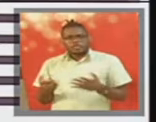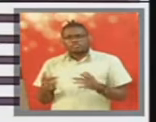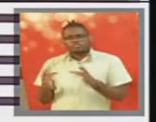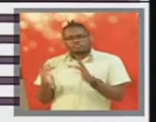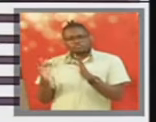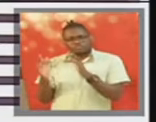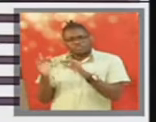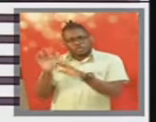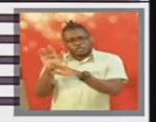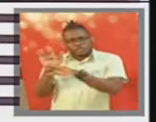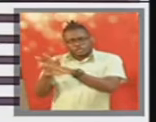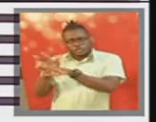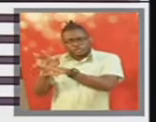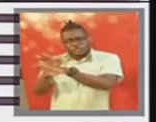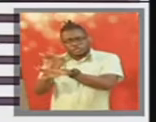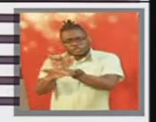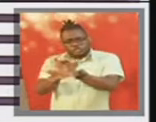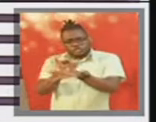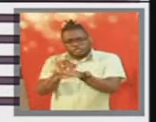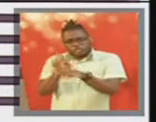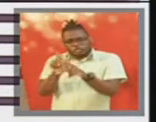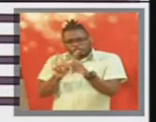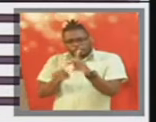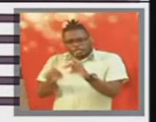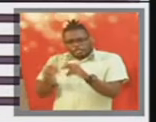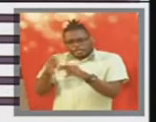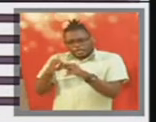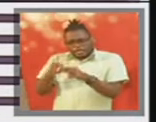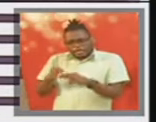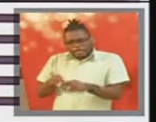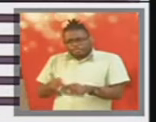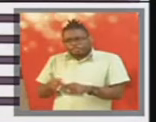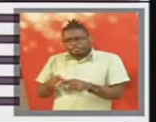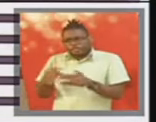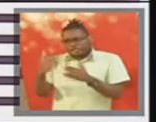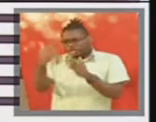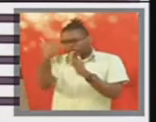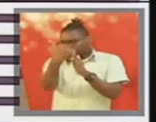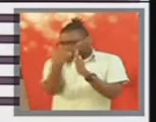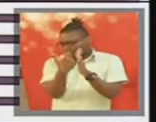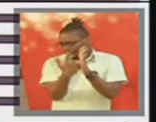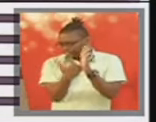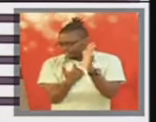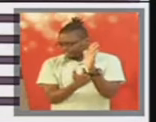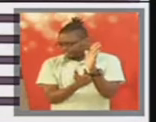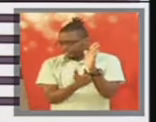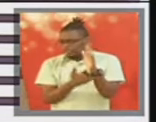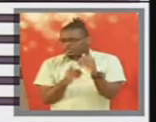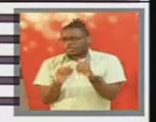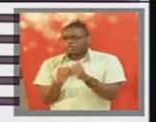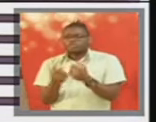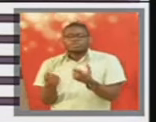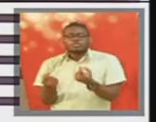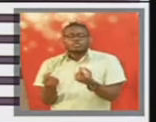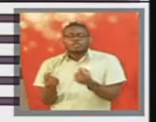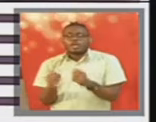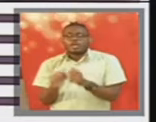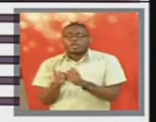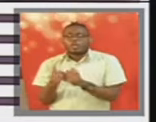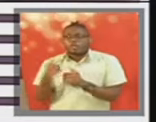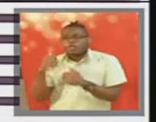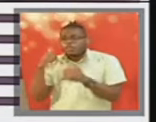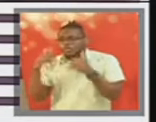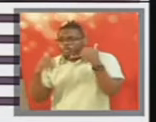contact tracing does aid in the identification of potential chains of transmission and in cutting